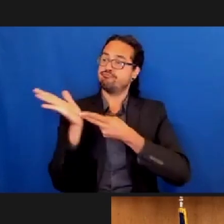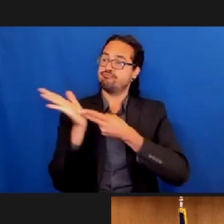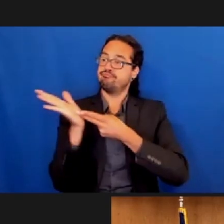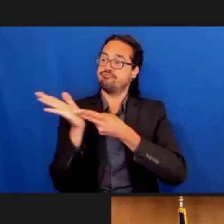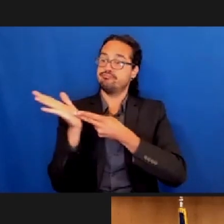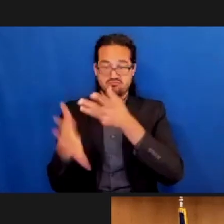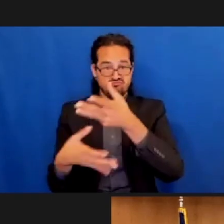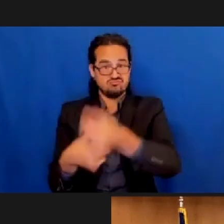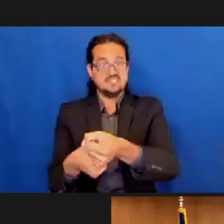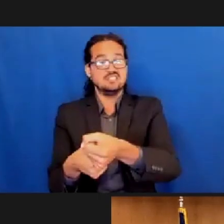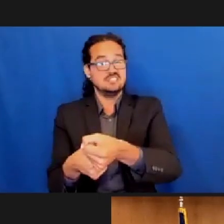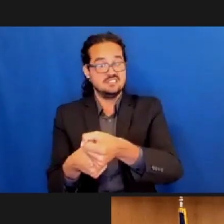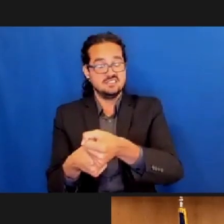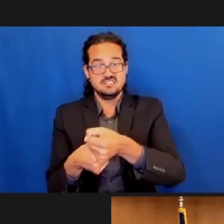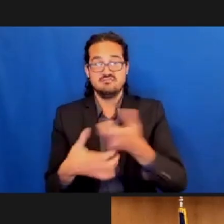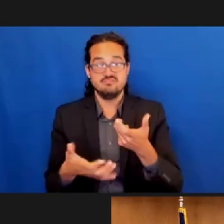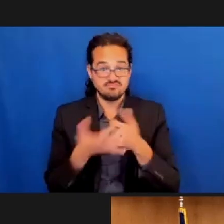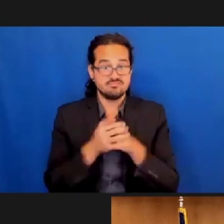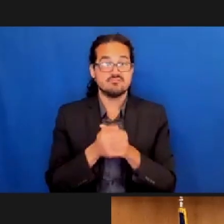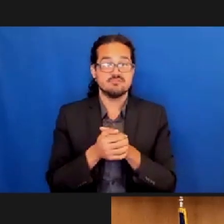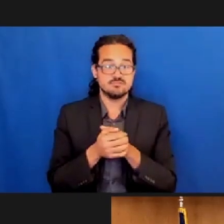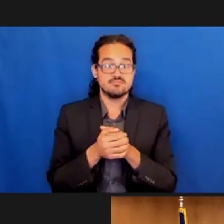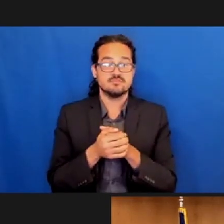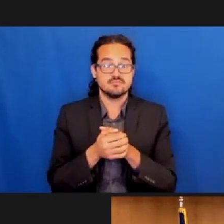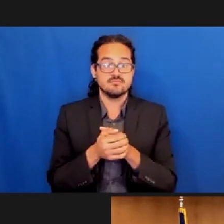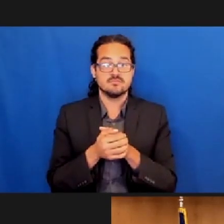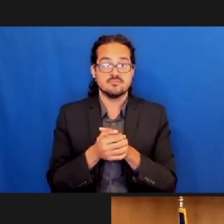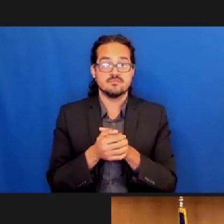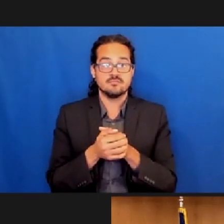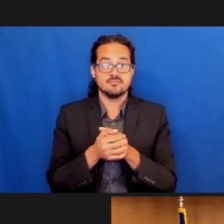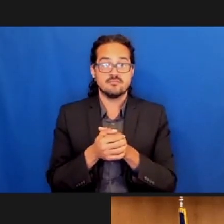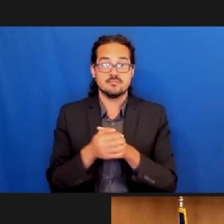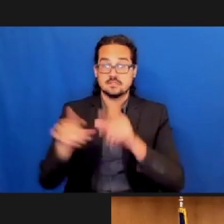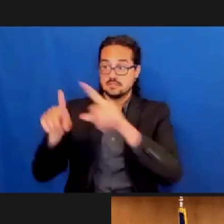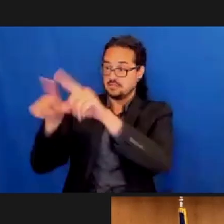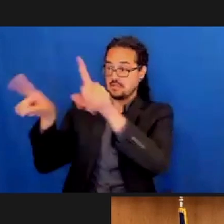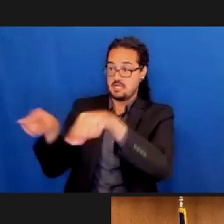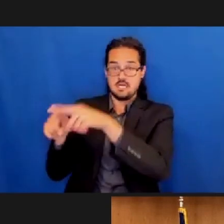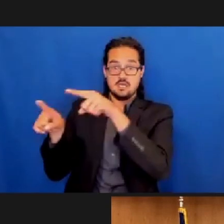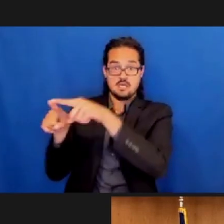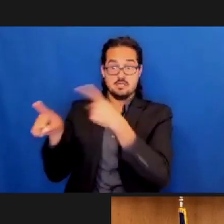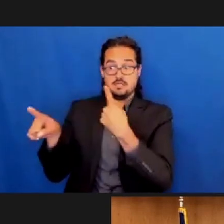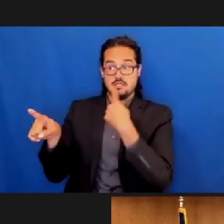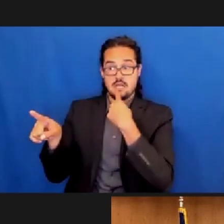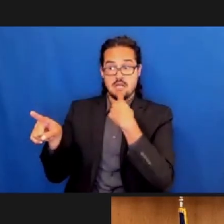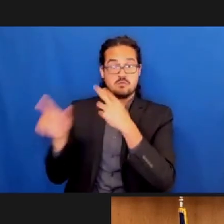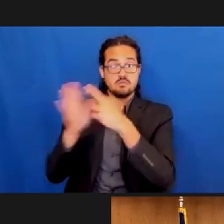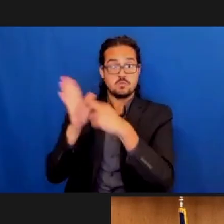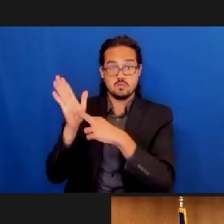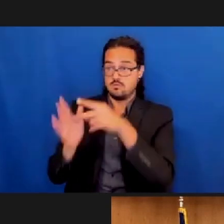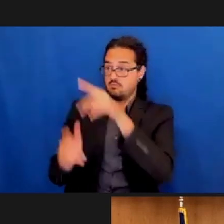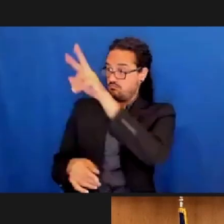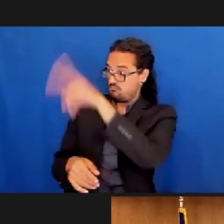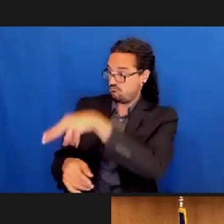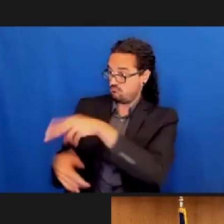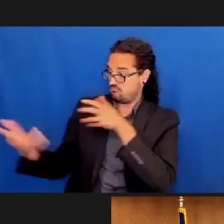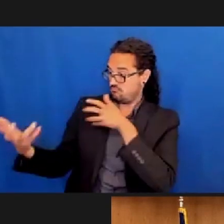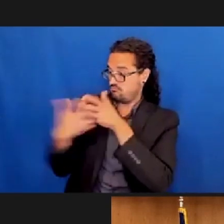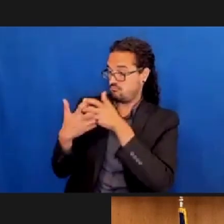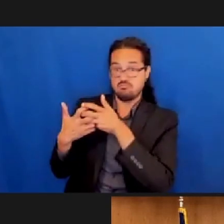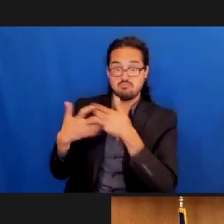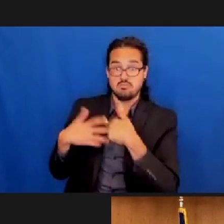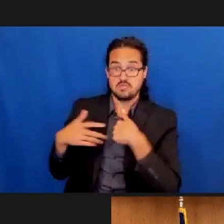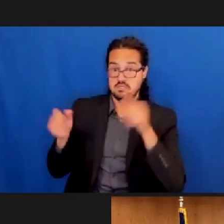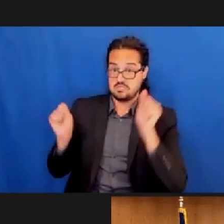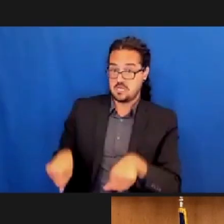is signage that indicates what the rules are, and then you make an assumption that if people see that they're, by entering